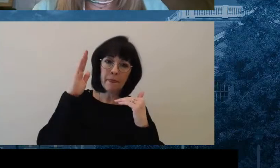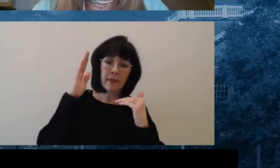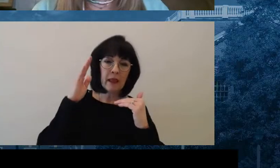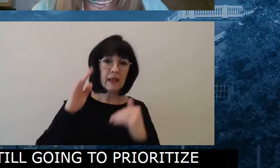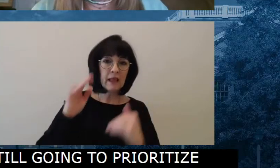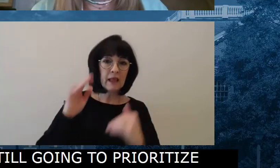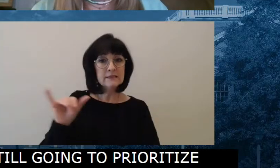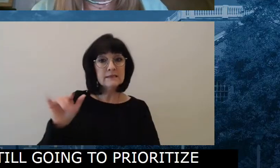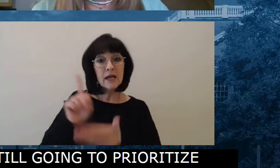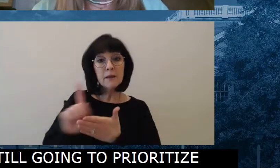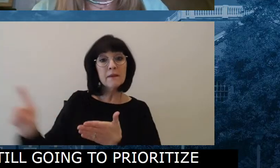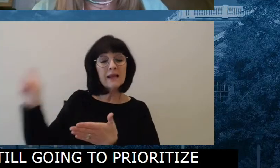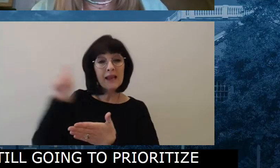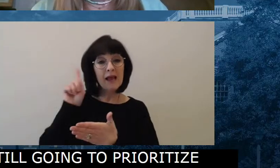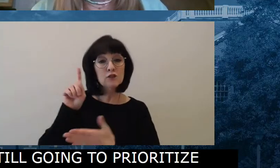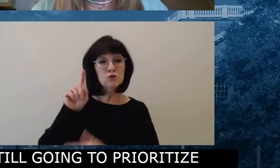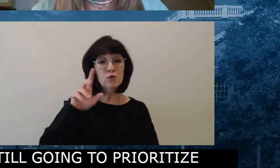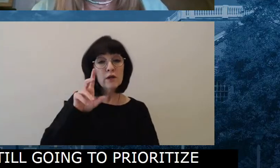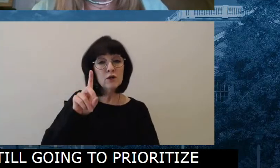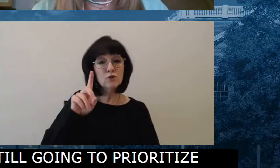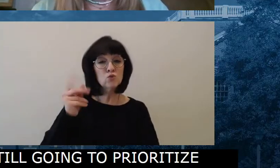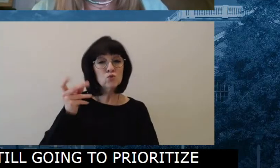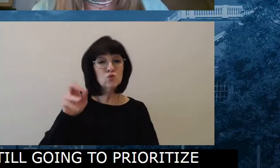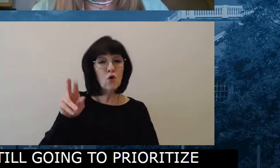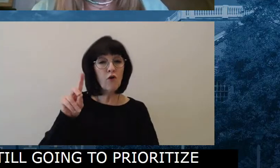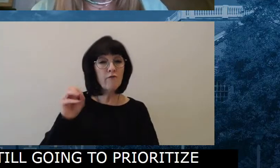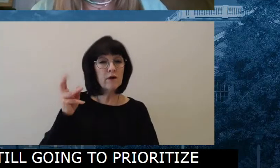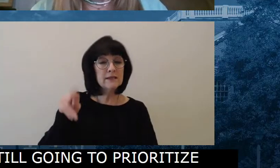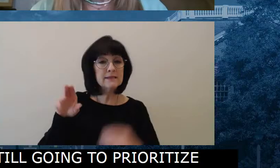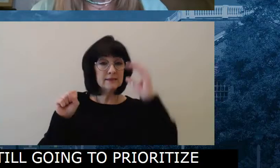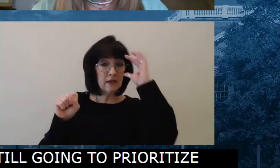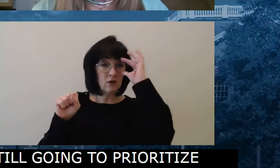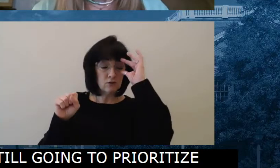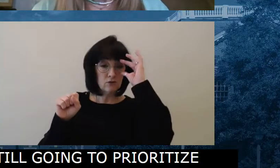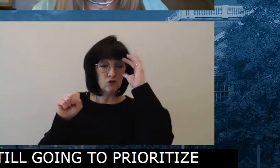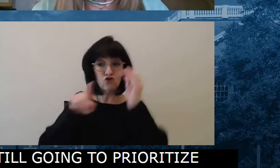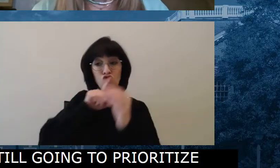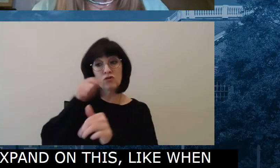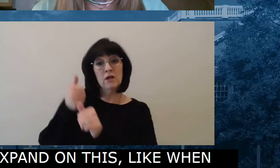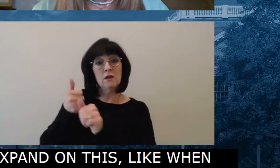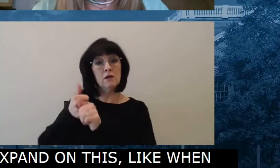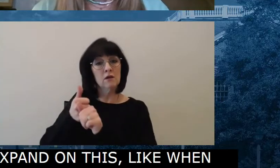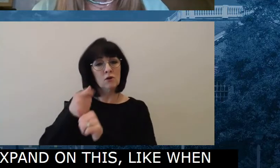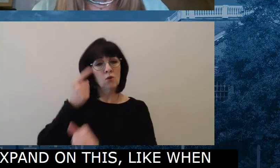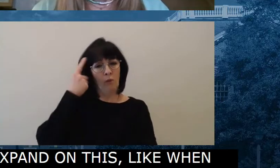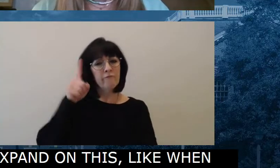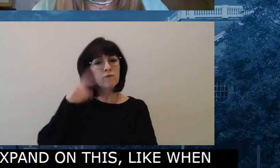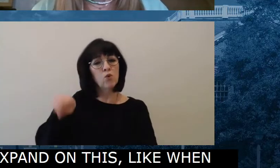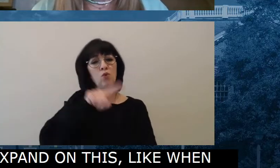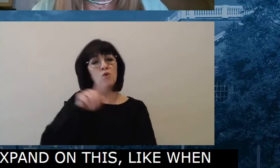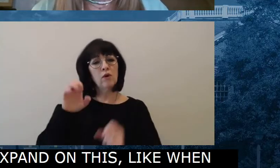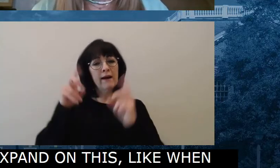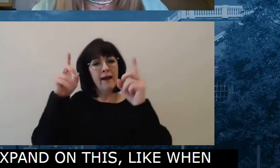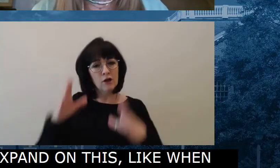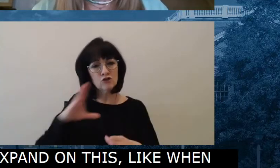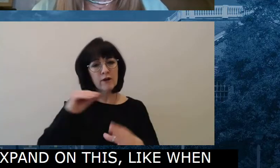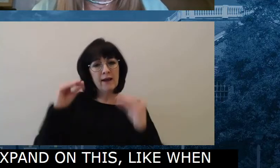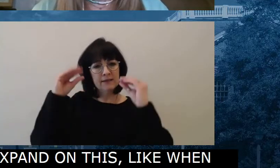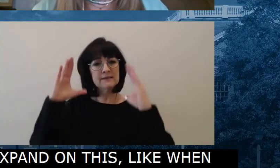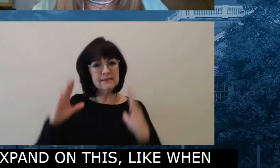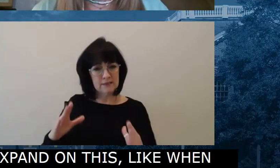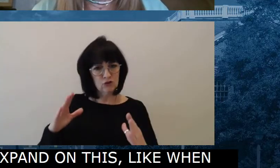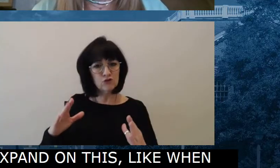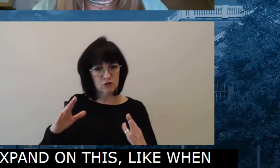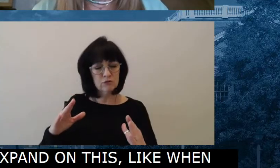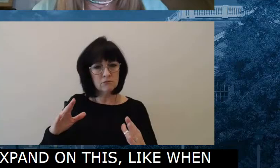last week at Dover Downs, we had it was targeted for educators and teachers.